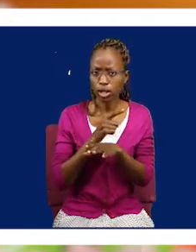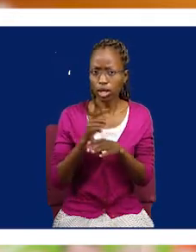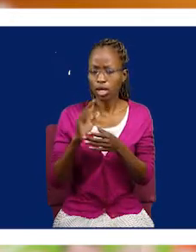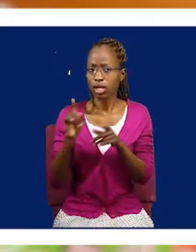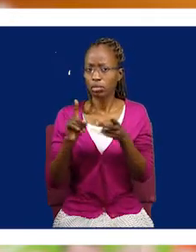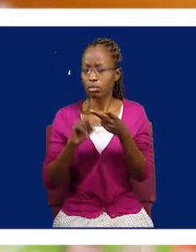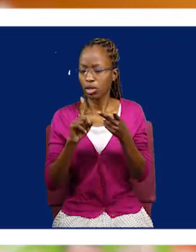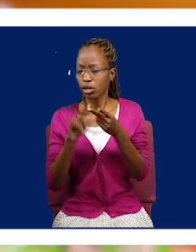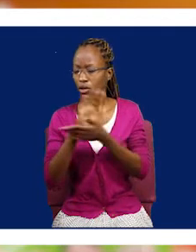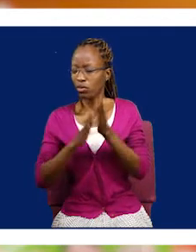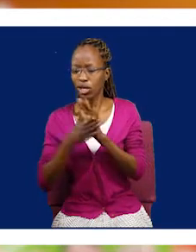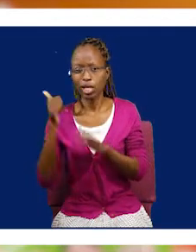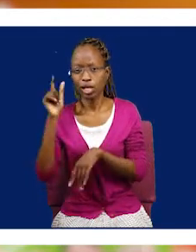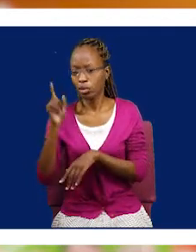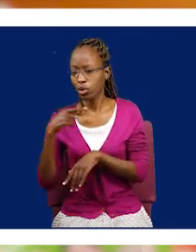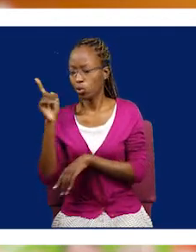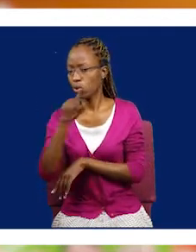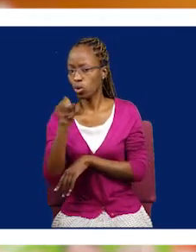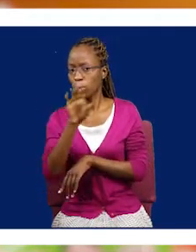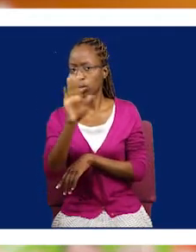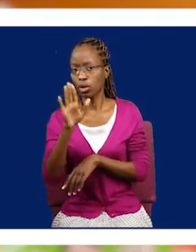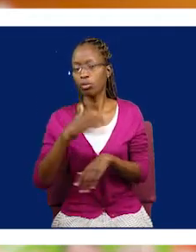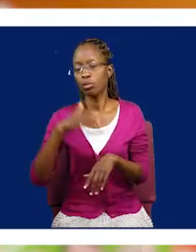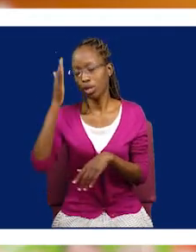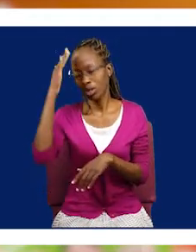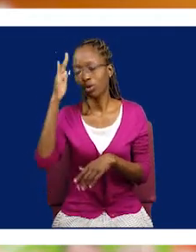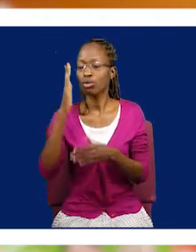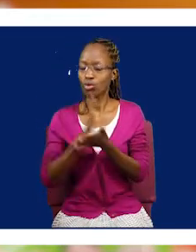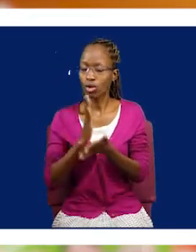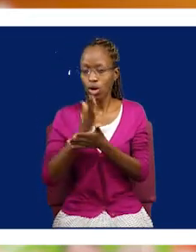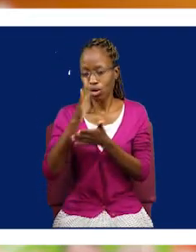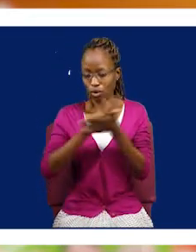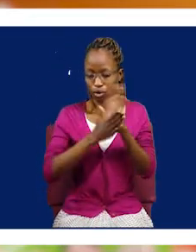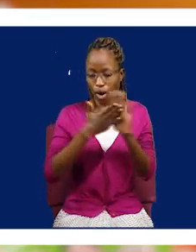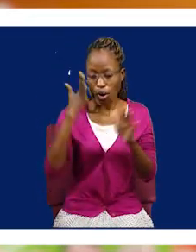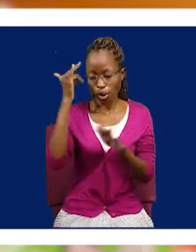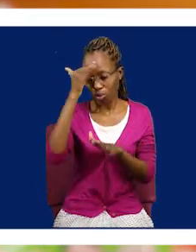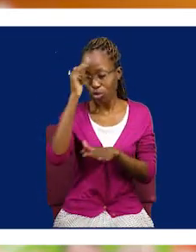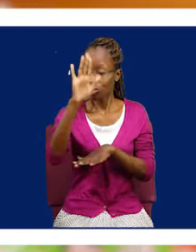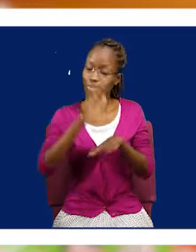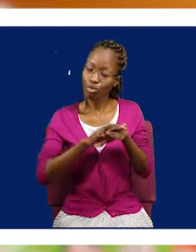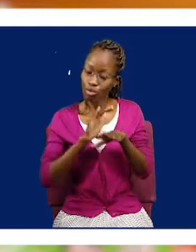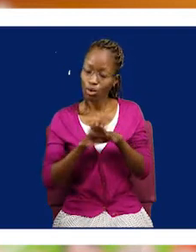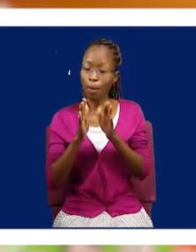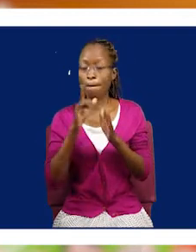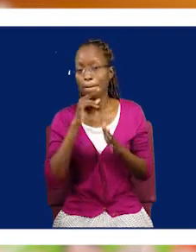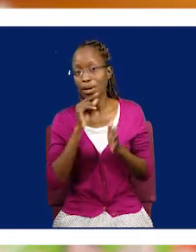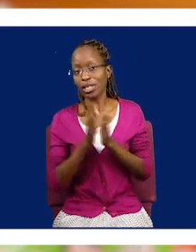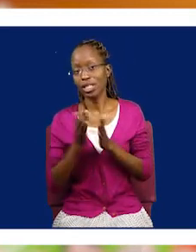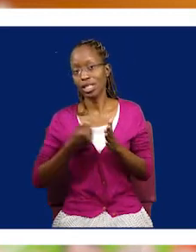Did you forgive anyone who wronged you? I am sure you did, because you are good boys and